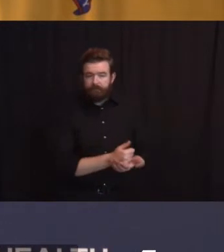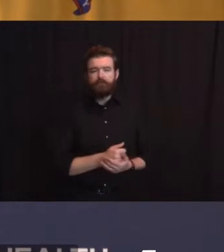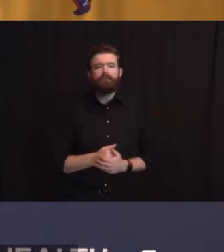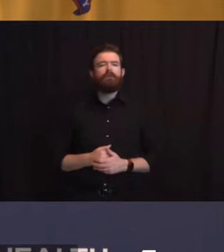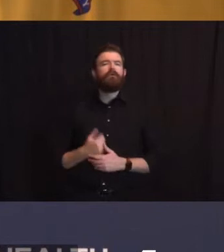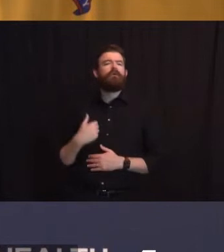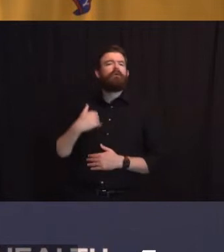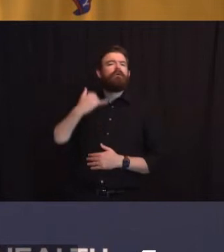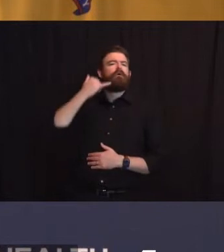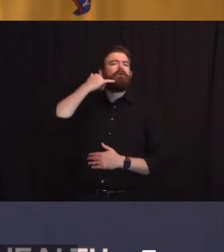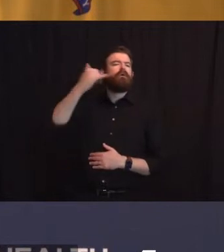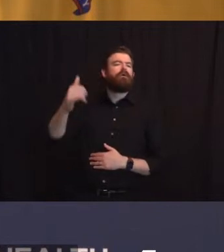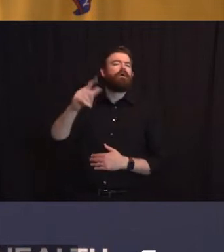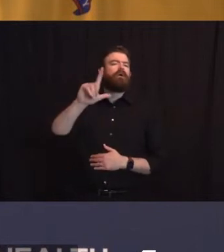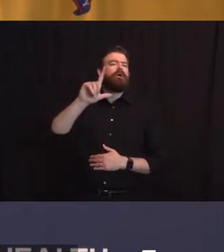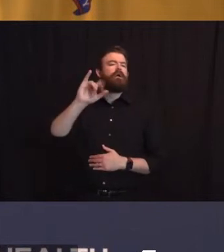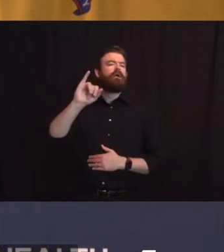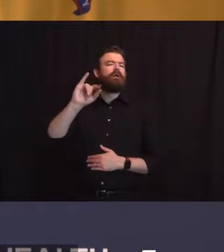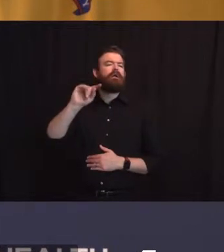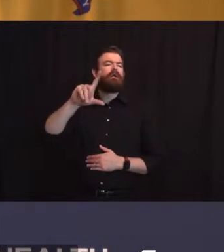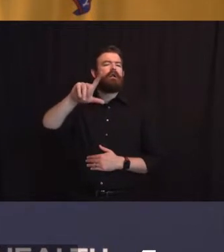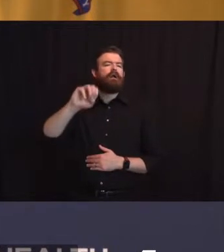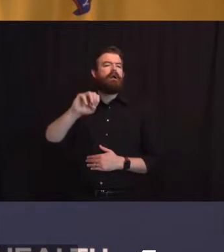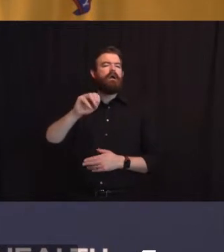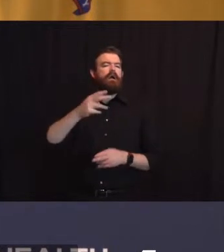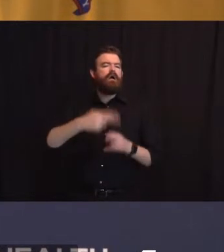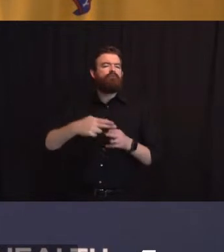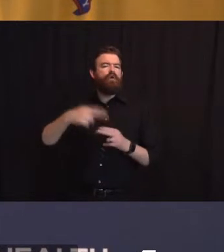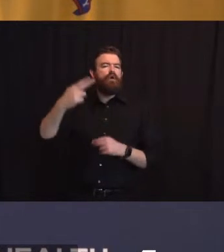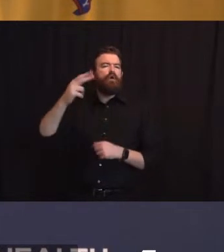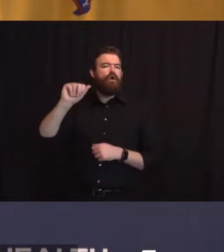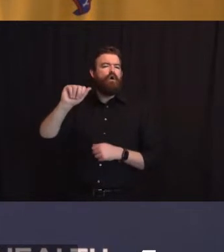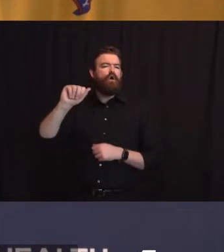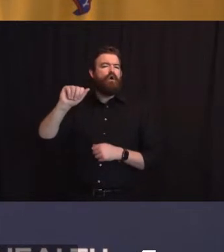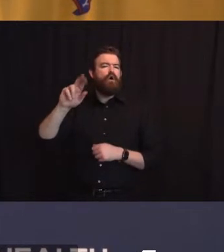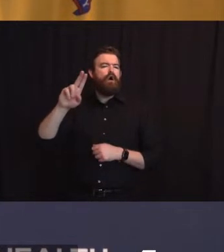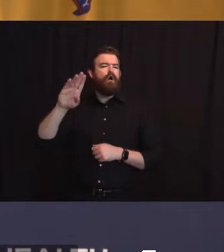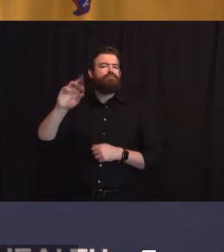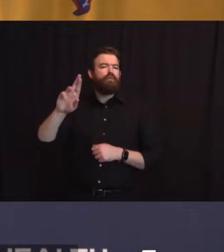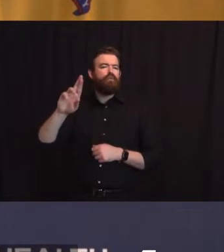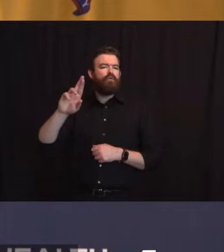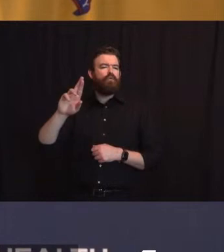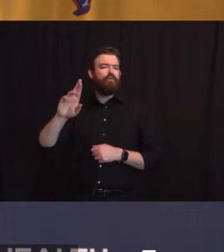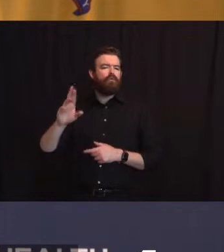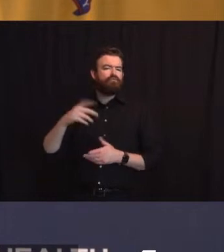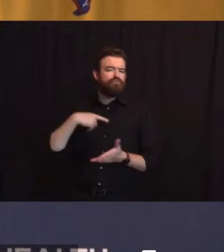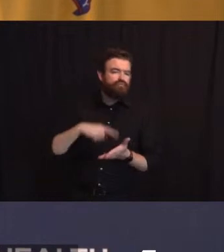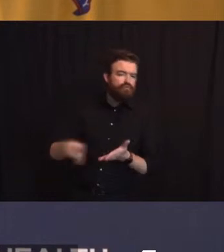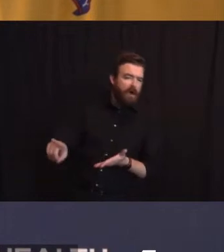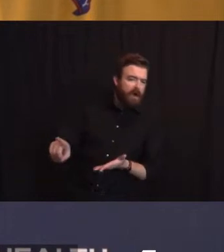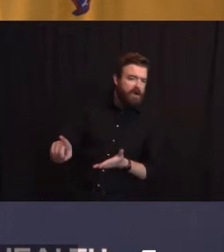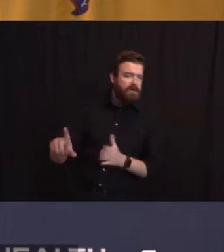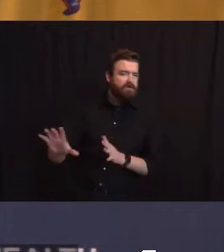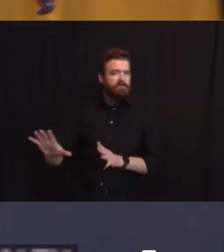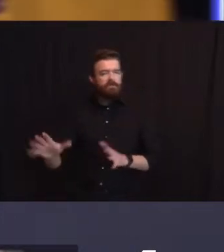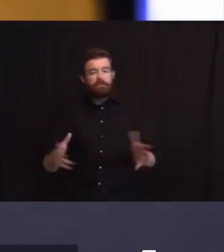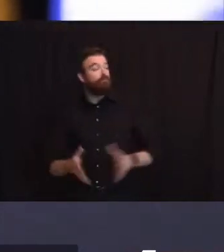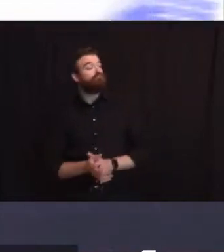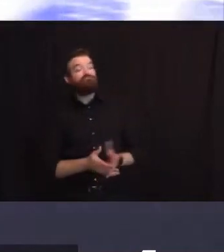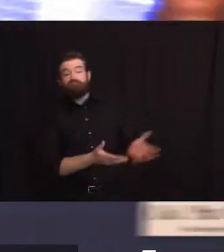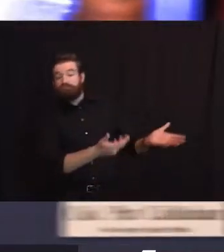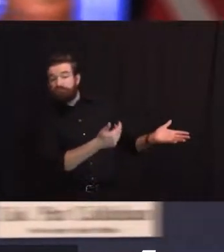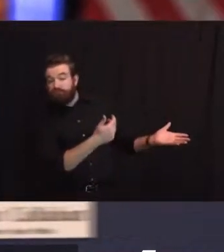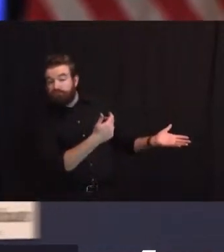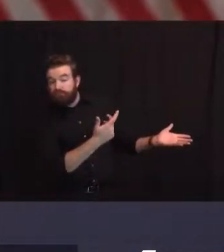Mayor John Kem on the same topic. But any update you've got on that front, or compliance or other matters? Great to have you. Thank you, Governor.